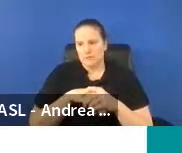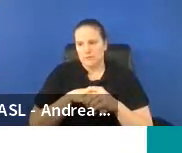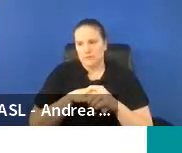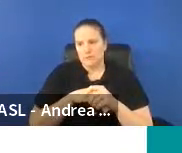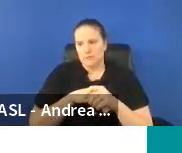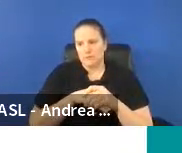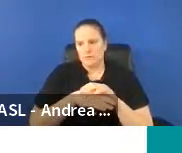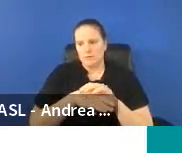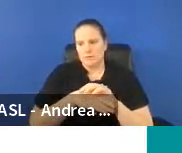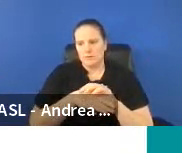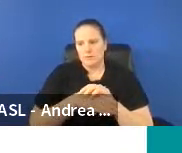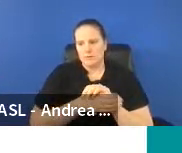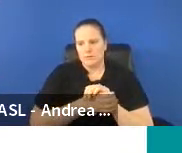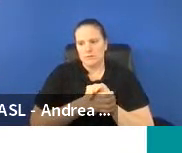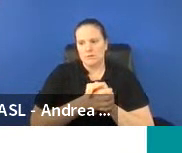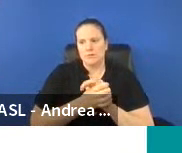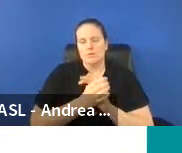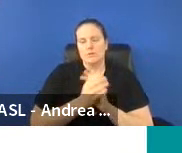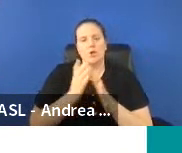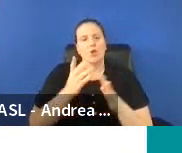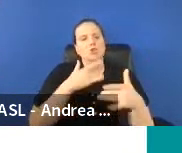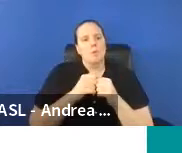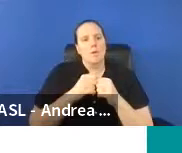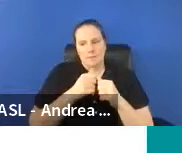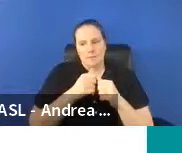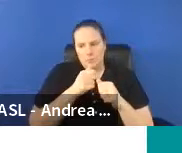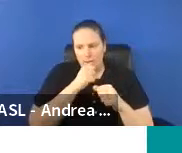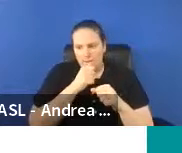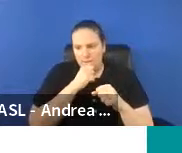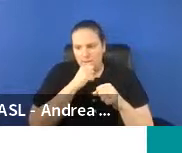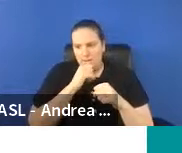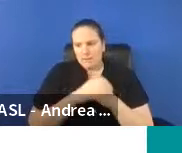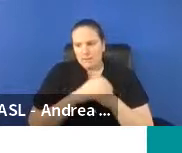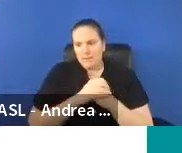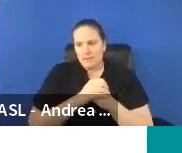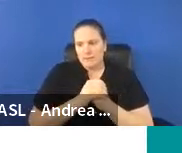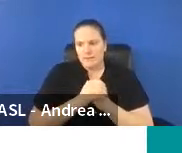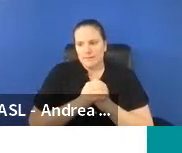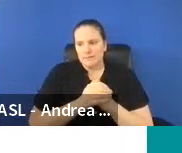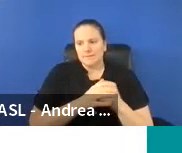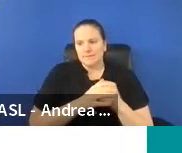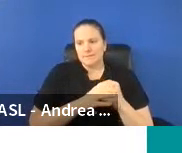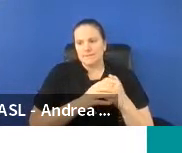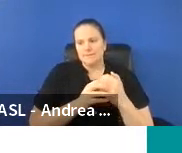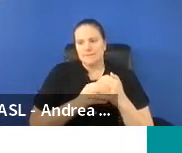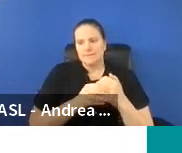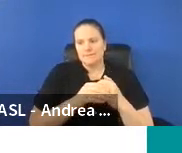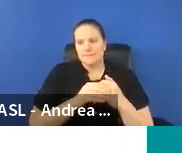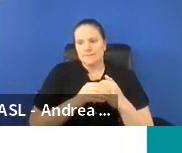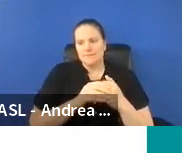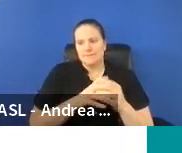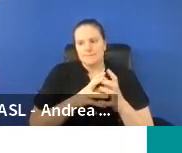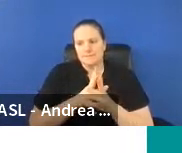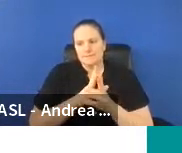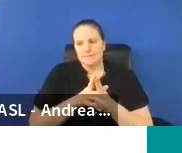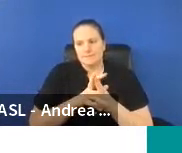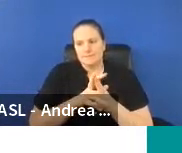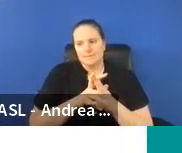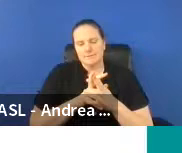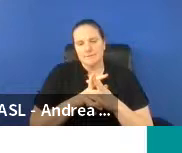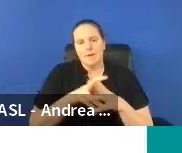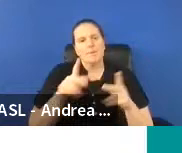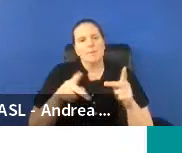express concern around privacy, when it comes to how we would be able to give folks vouchers